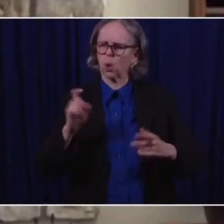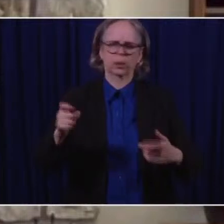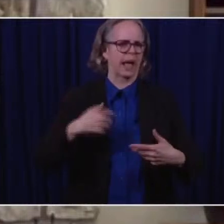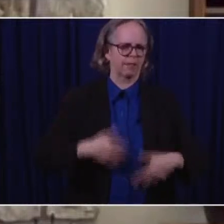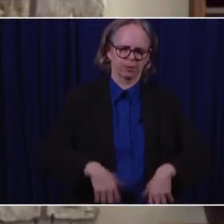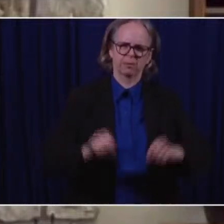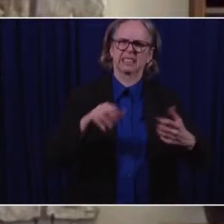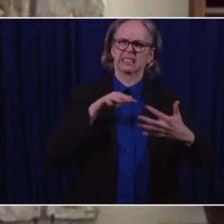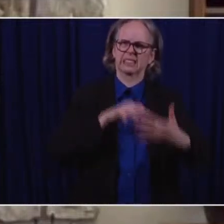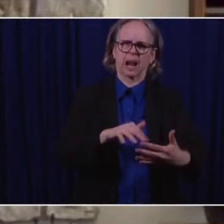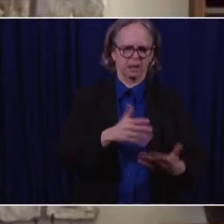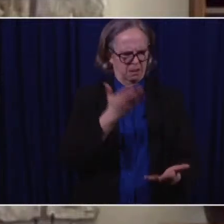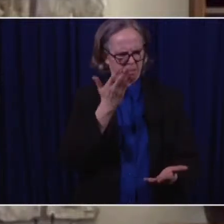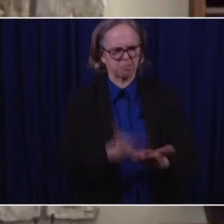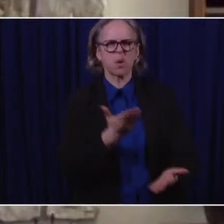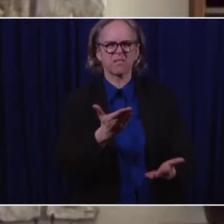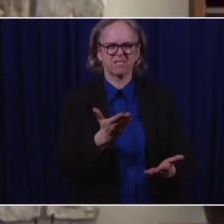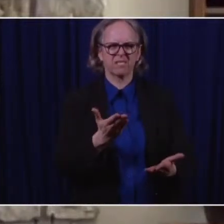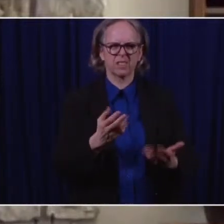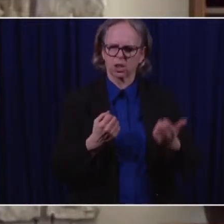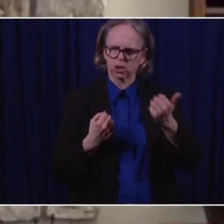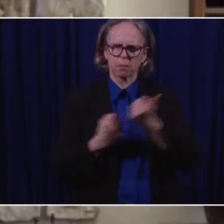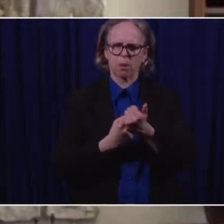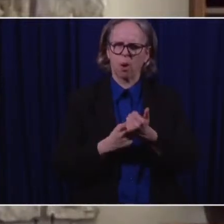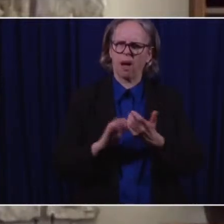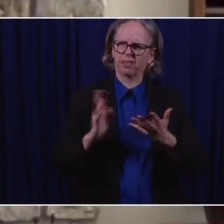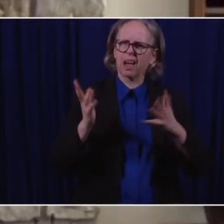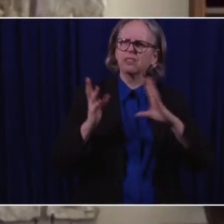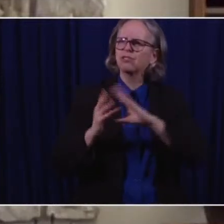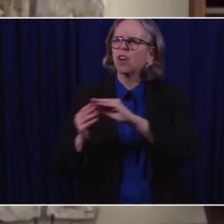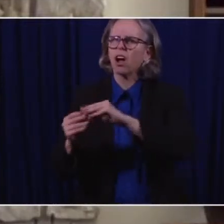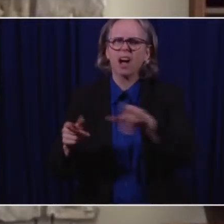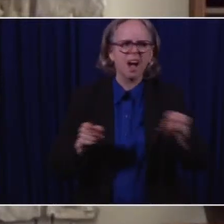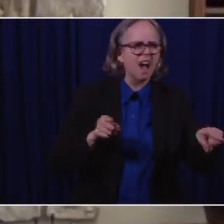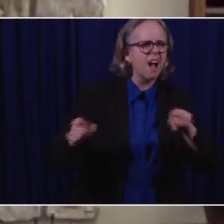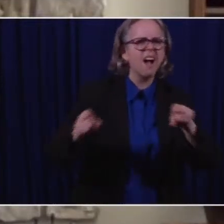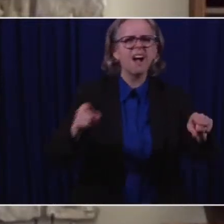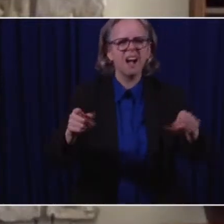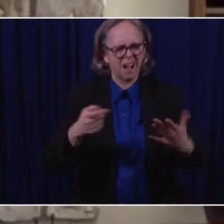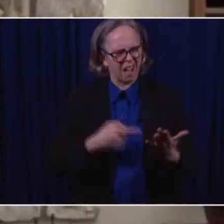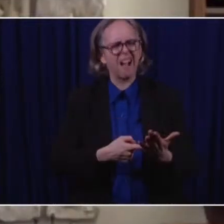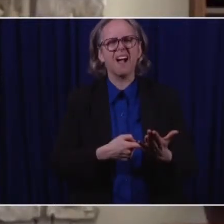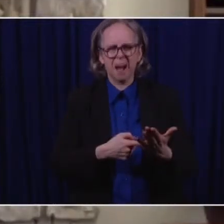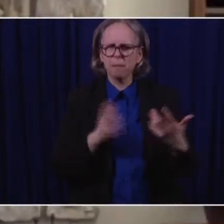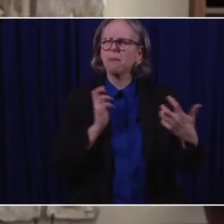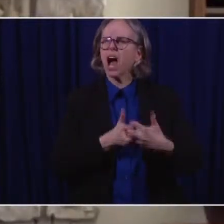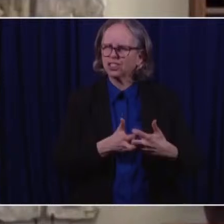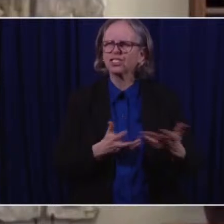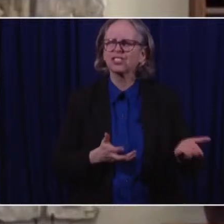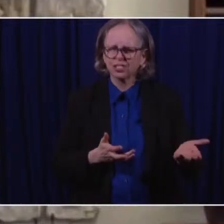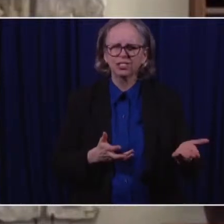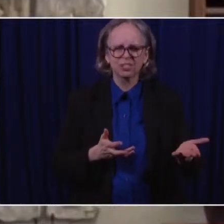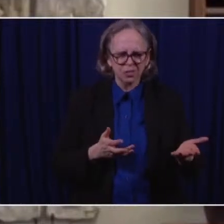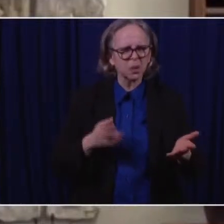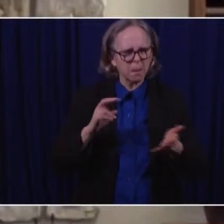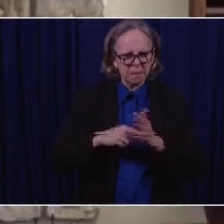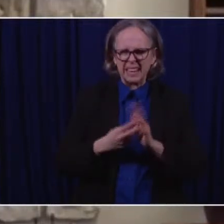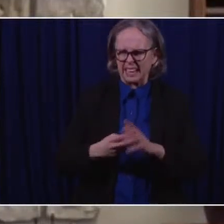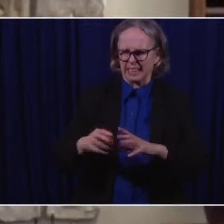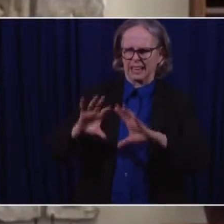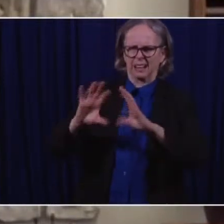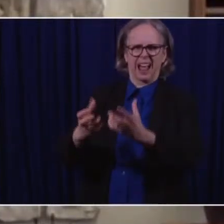consistent with what some testing that's been done on the national level in the schools, is that the spread in schools is not very much in the